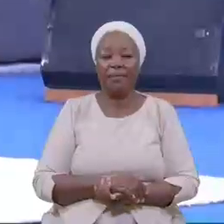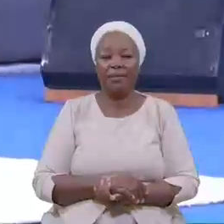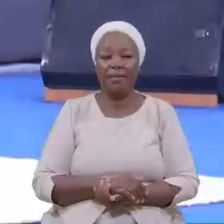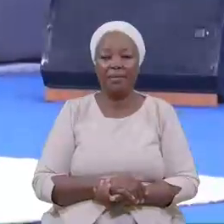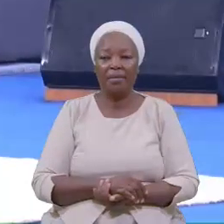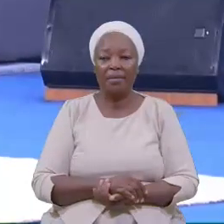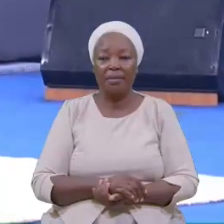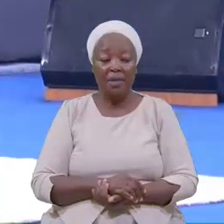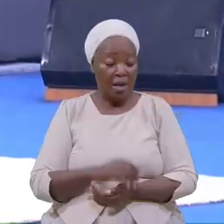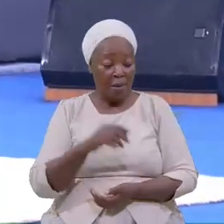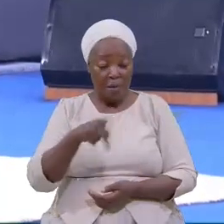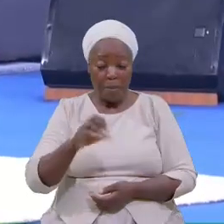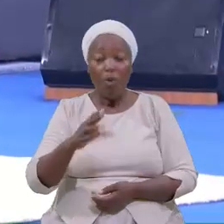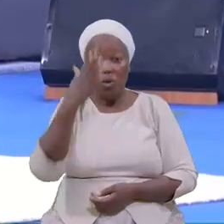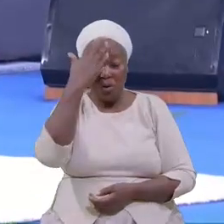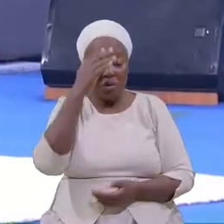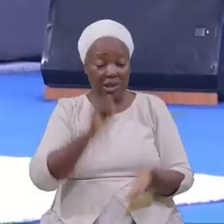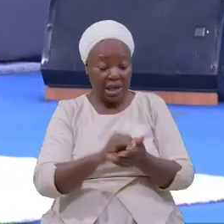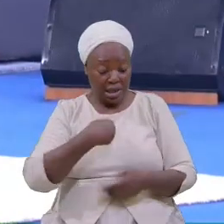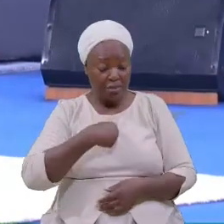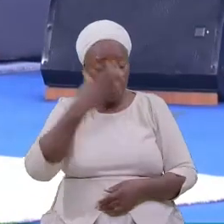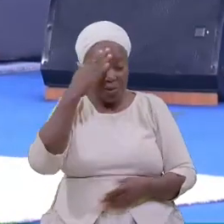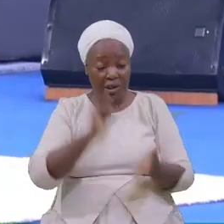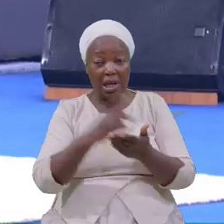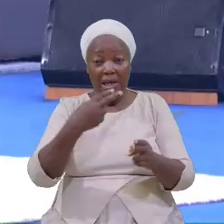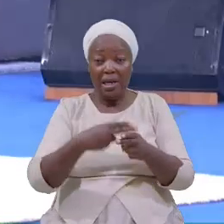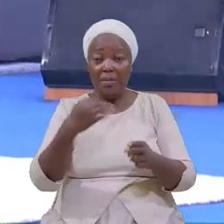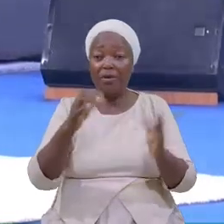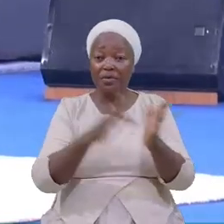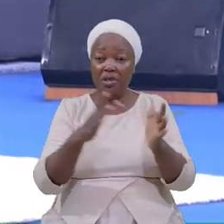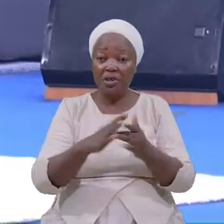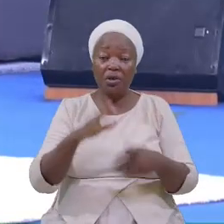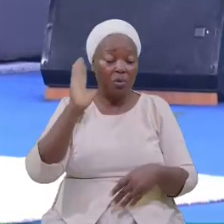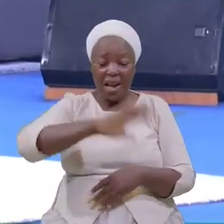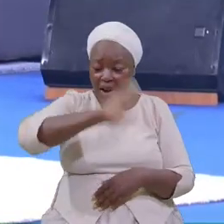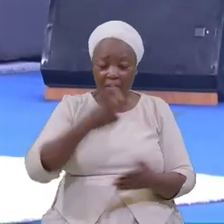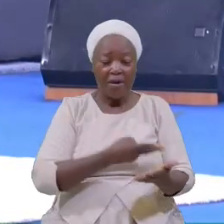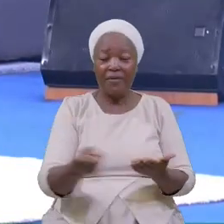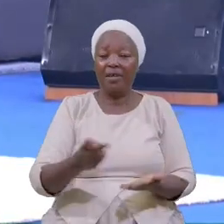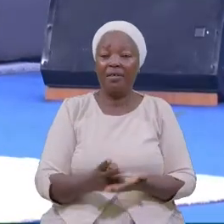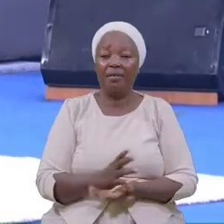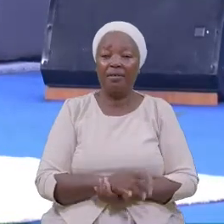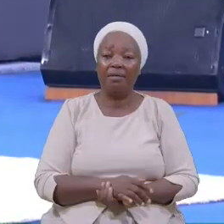He knew, like I know, that the name of Jesus will never fail.